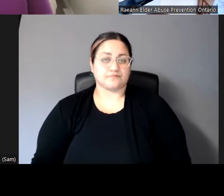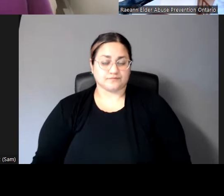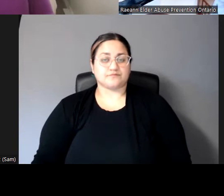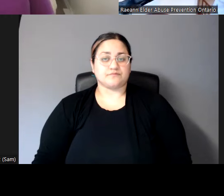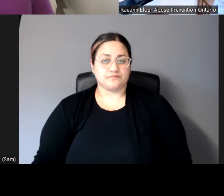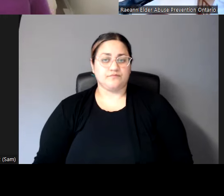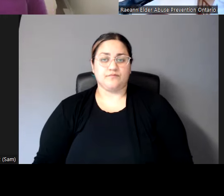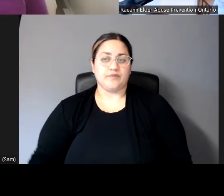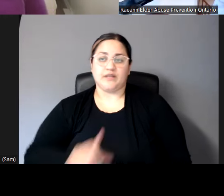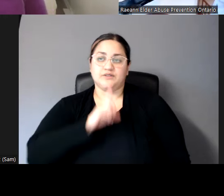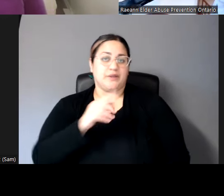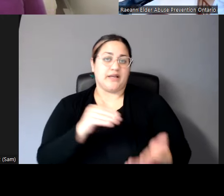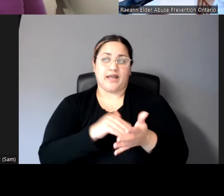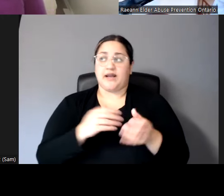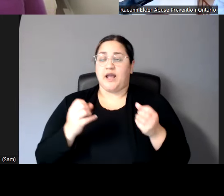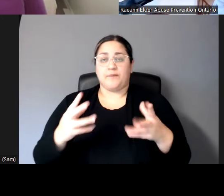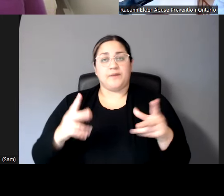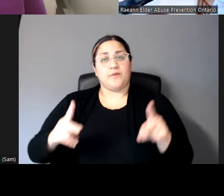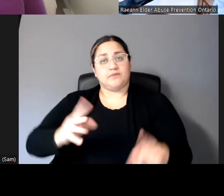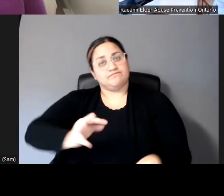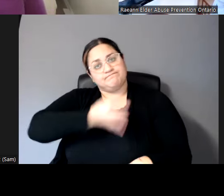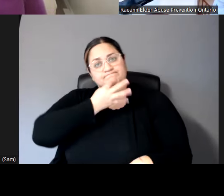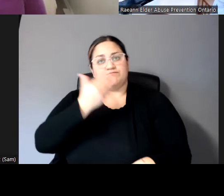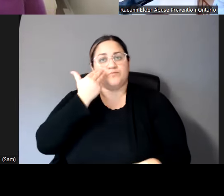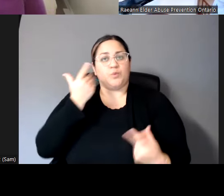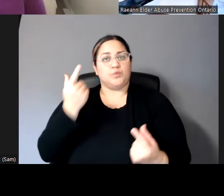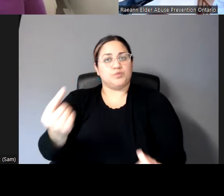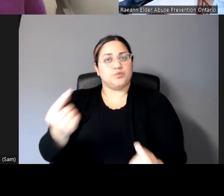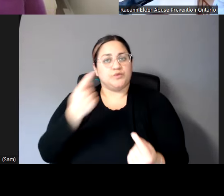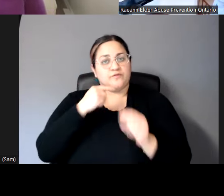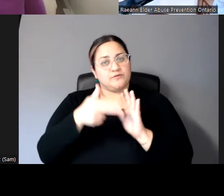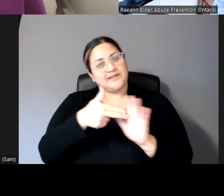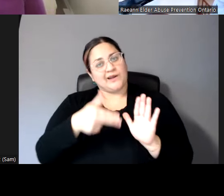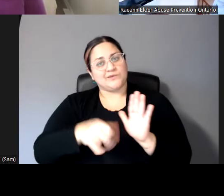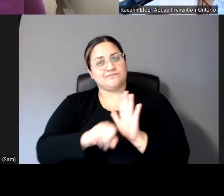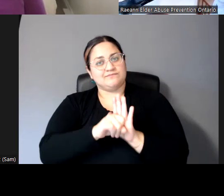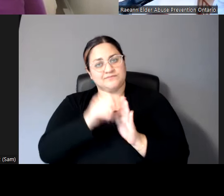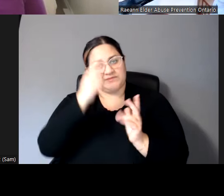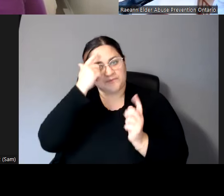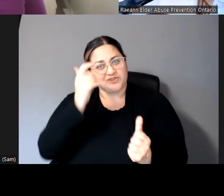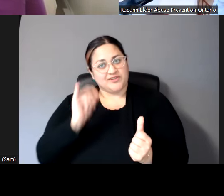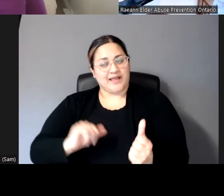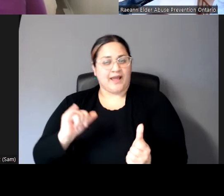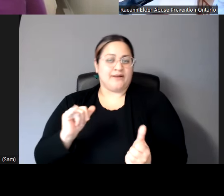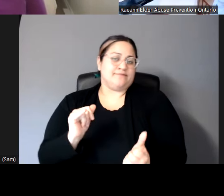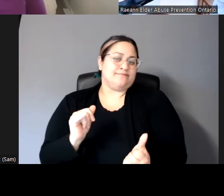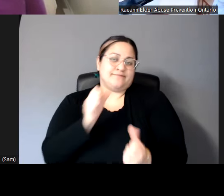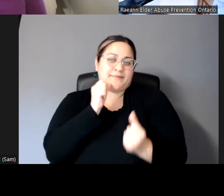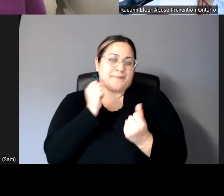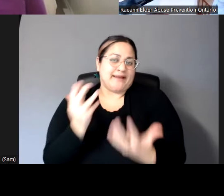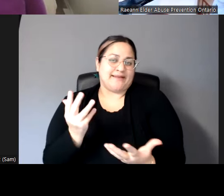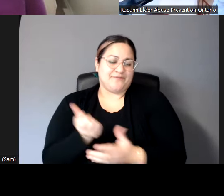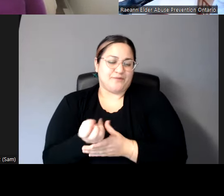and the waiting lists are long. And also, I mean, I'm coming from Toronto, so Baycrest is here, Toronto Memory Program, Sunnybrook,